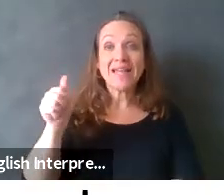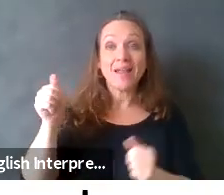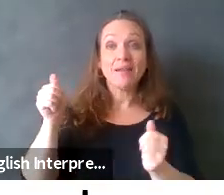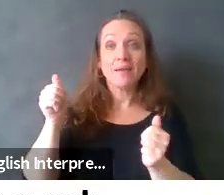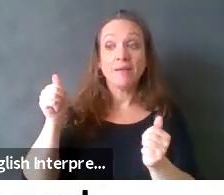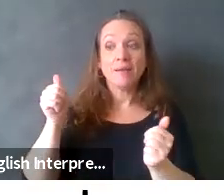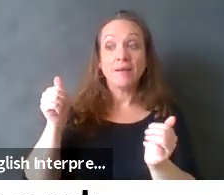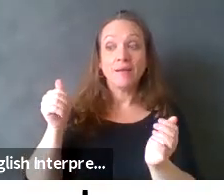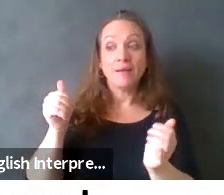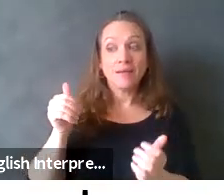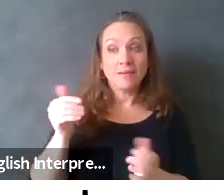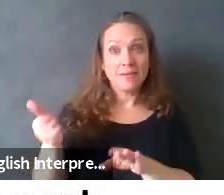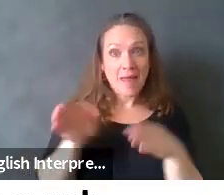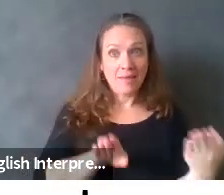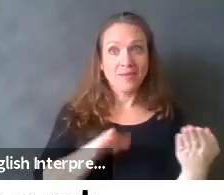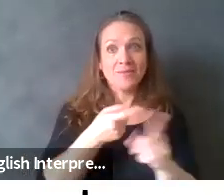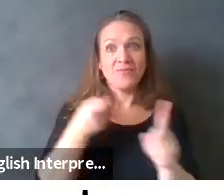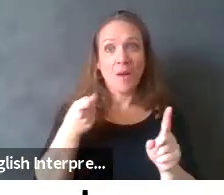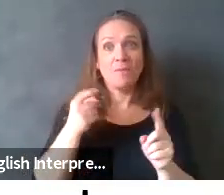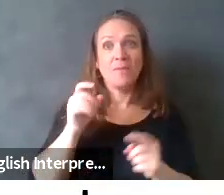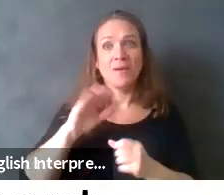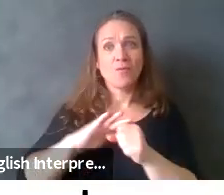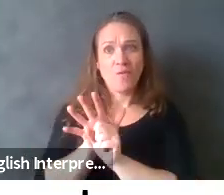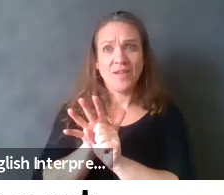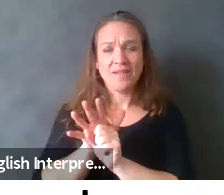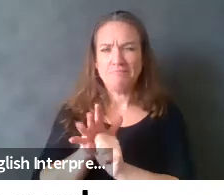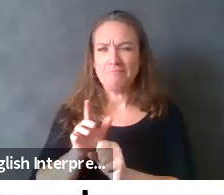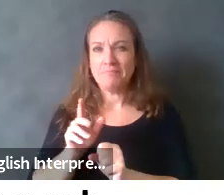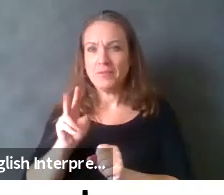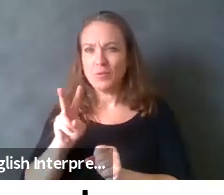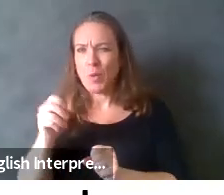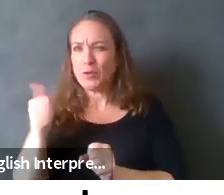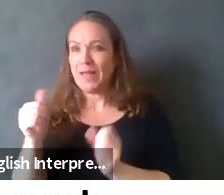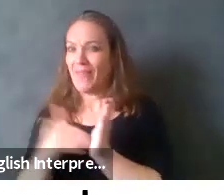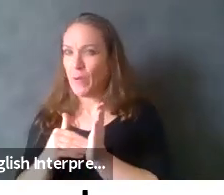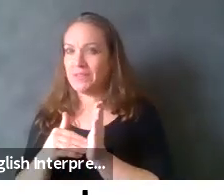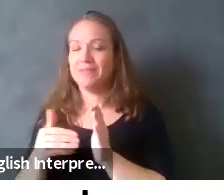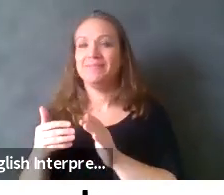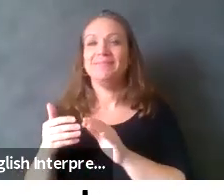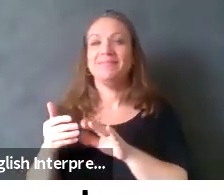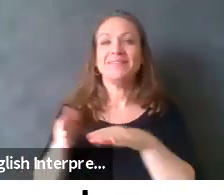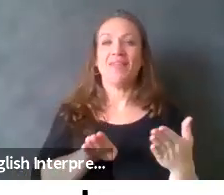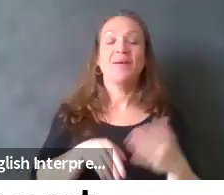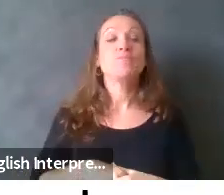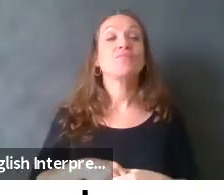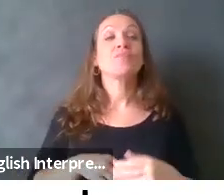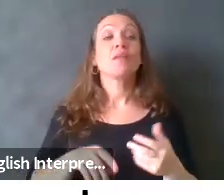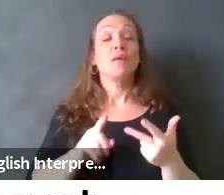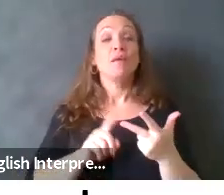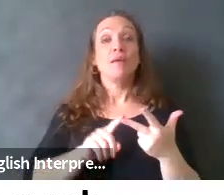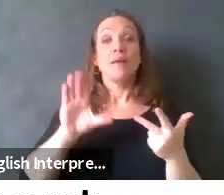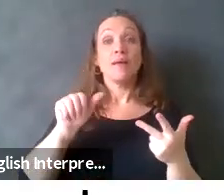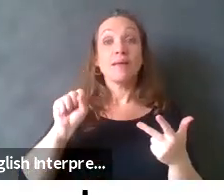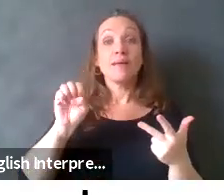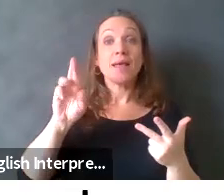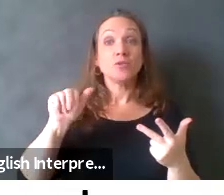COVID-19. Very, very sad. The case rate change for 24 hours, the past 24